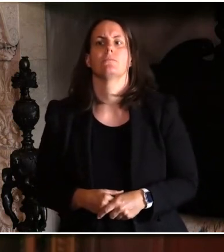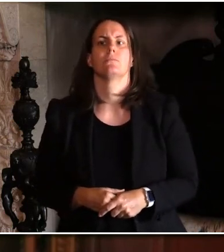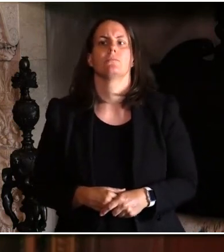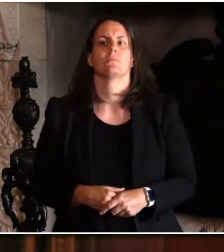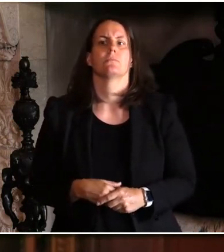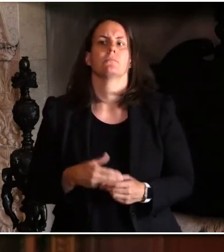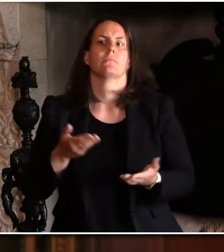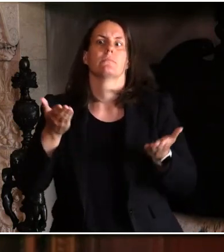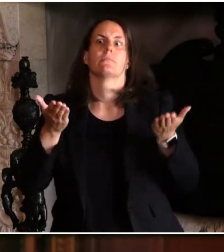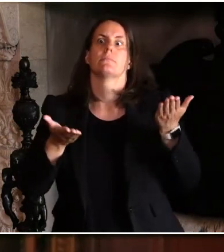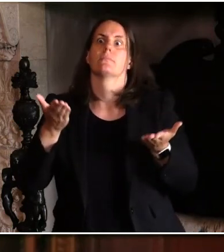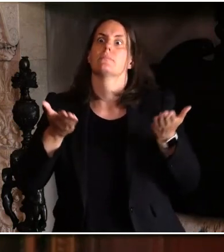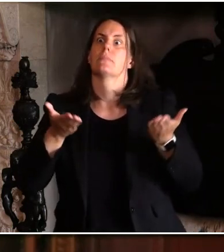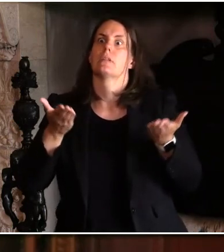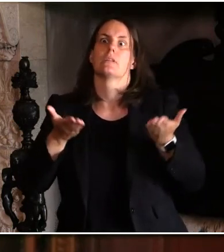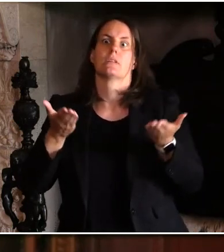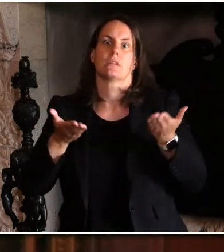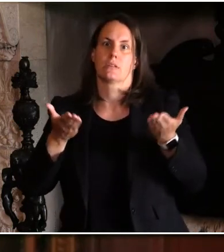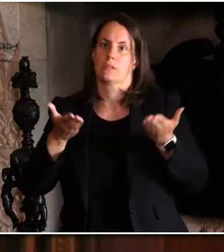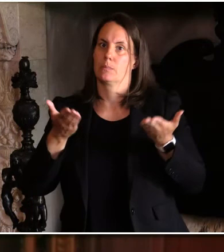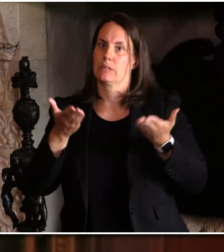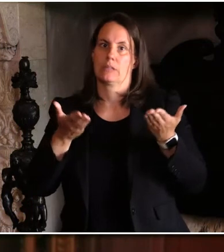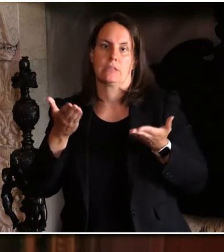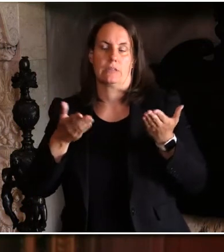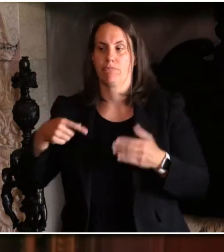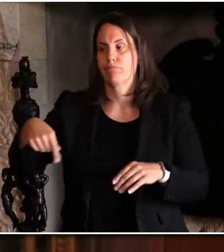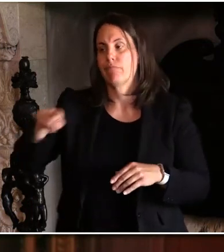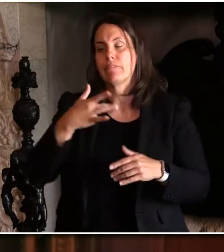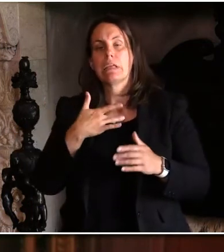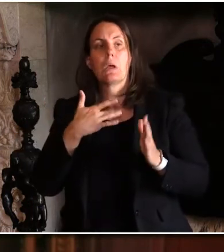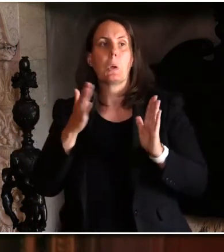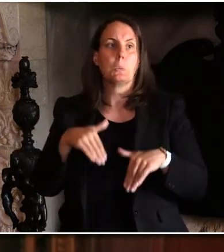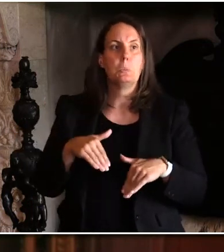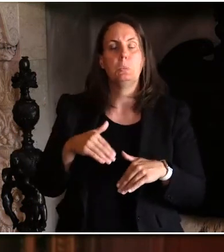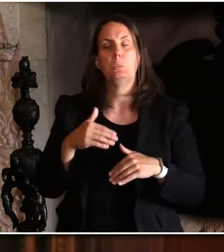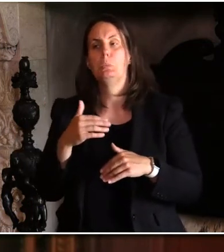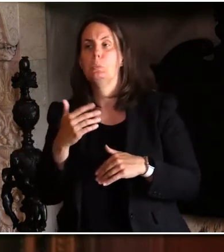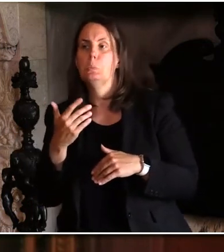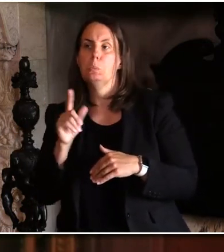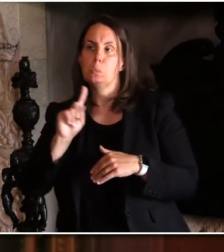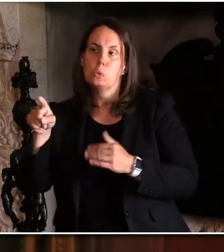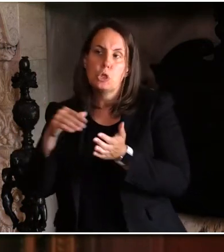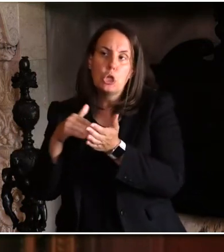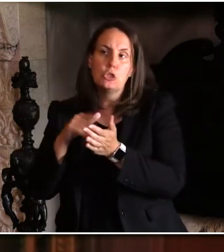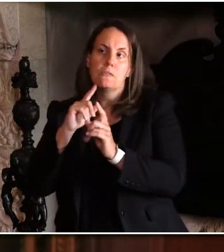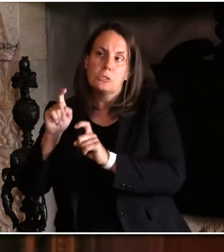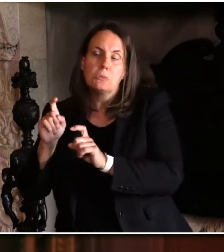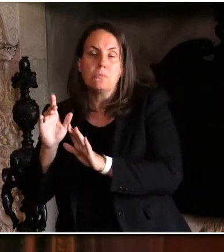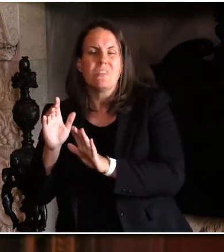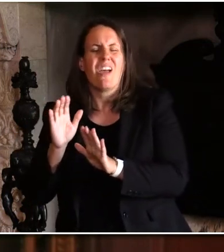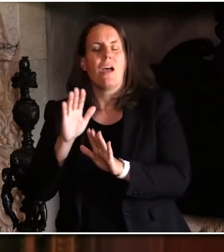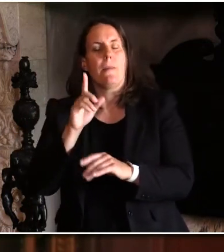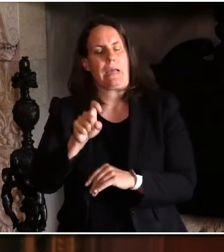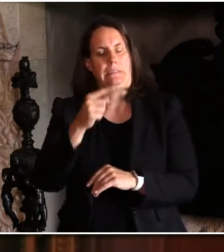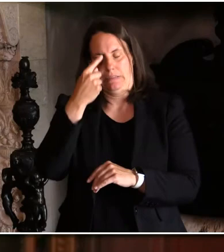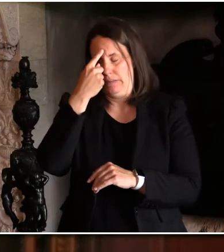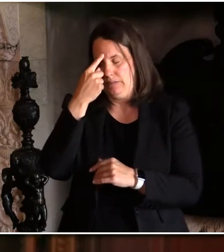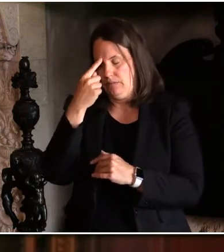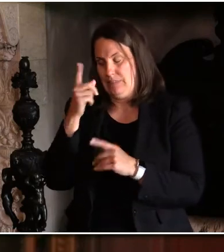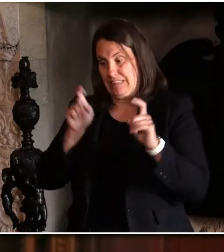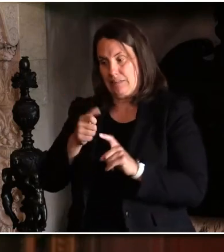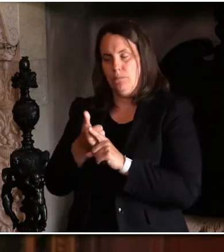to become commonplace. So I think that's the important thing is connecting cold and flu symptoms with getting a test wherever the test